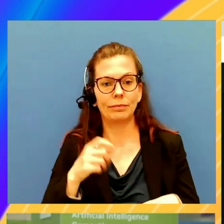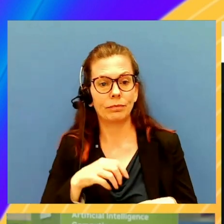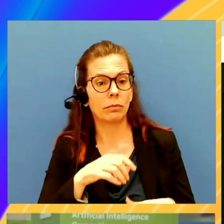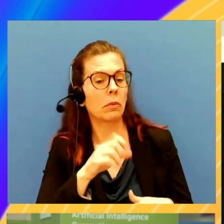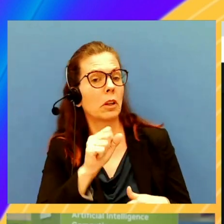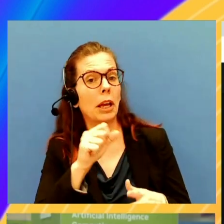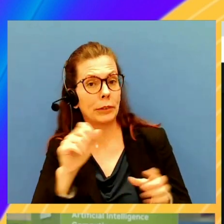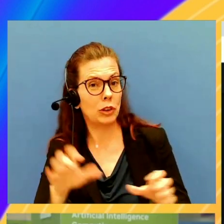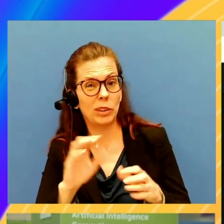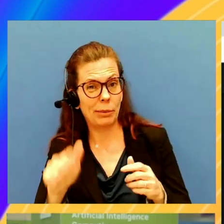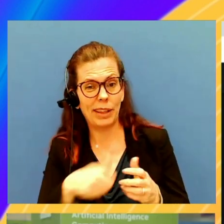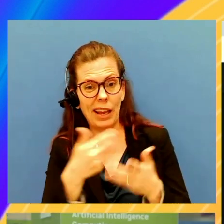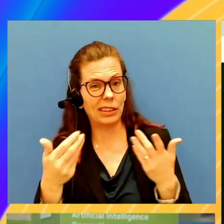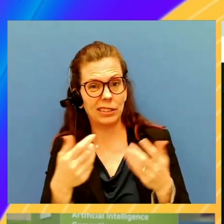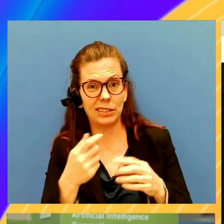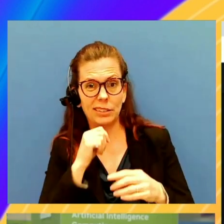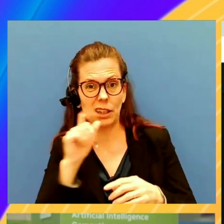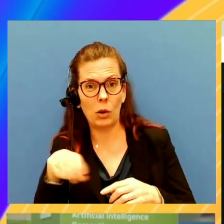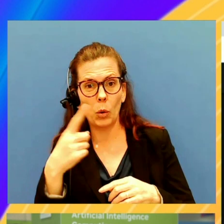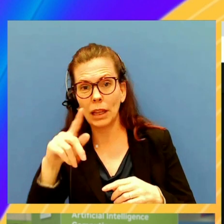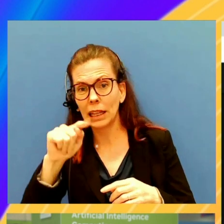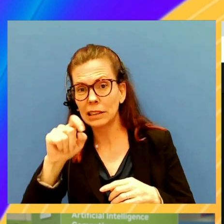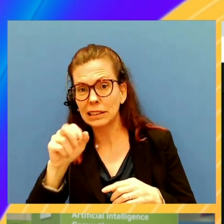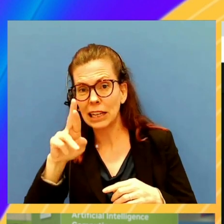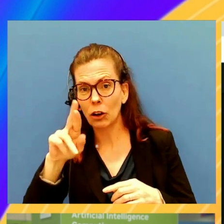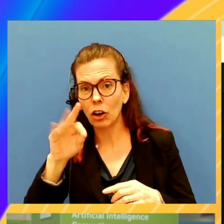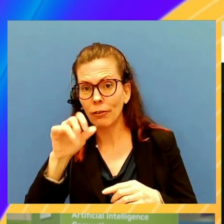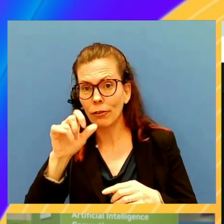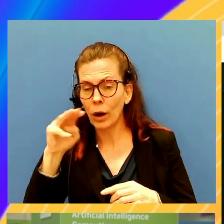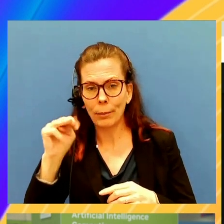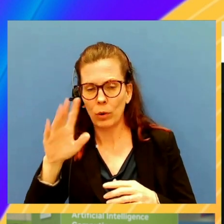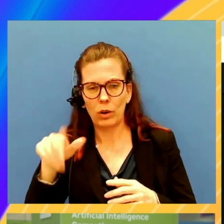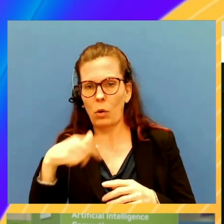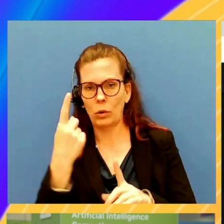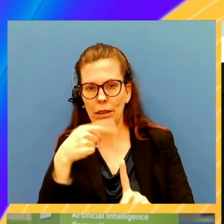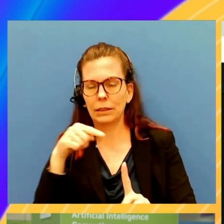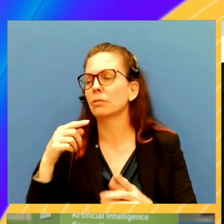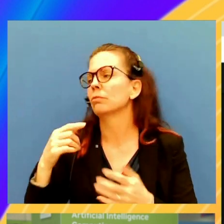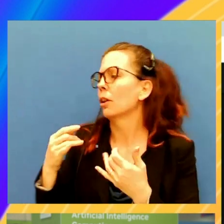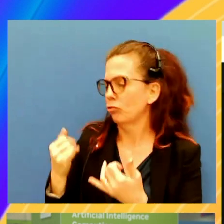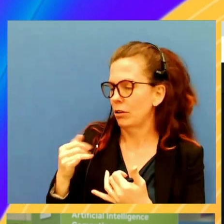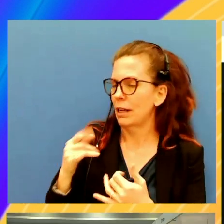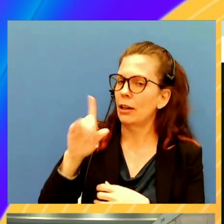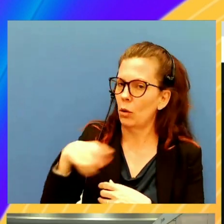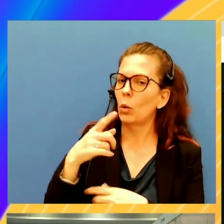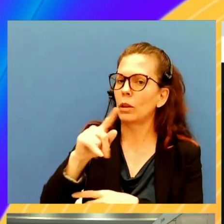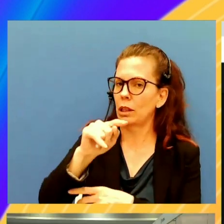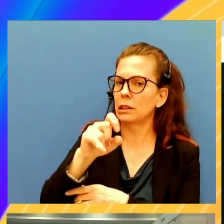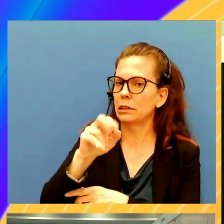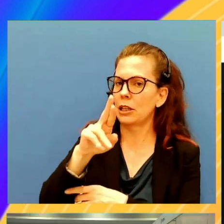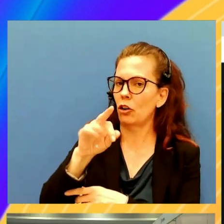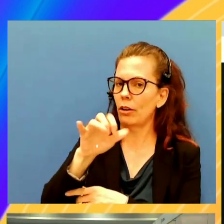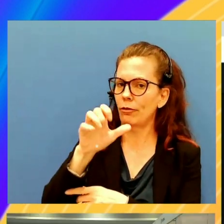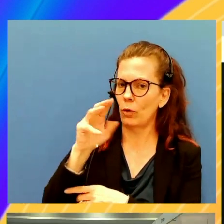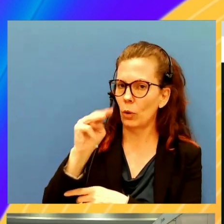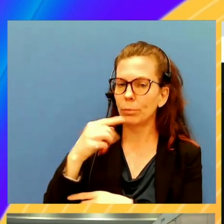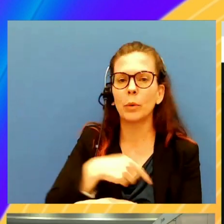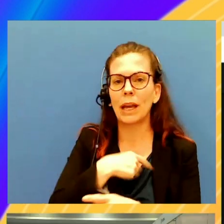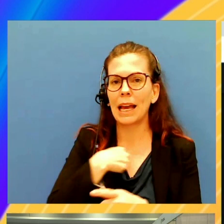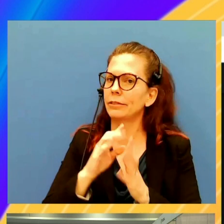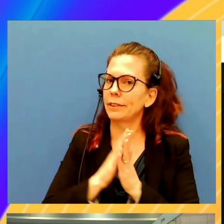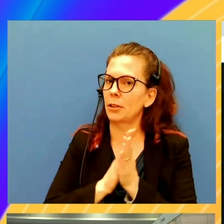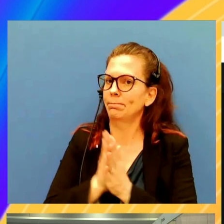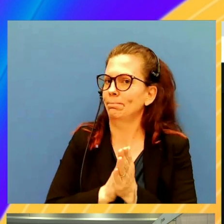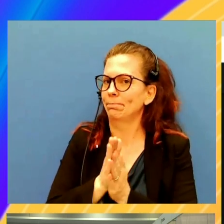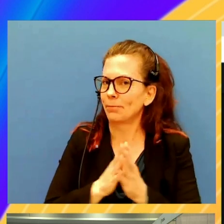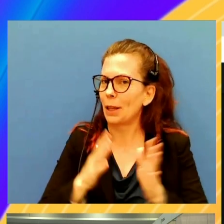use something other than Terraform, or is it based only on Terraform? So right now it is only Terraform. We do have some ambitious plans to